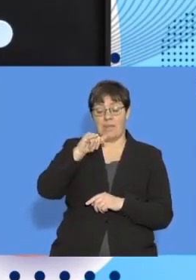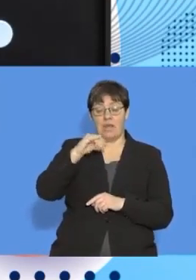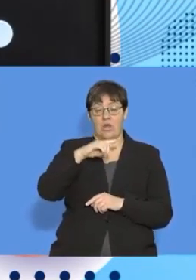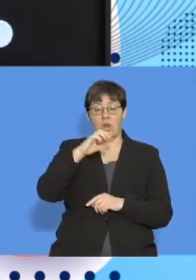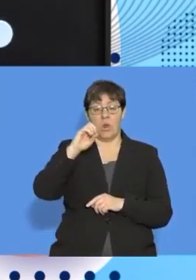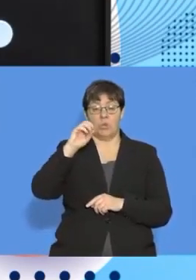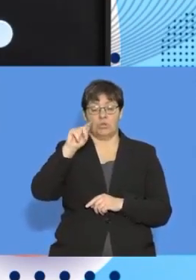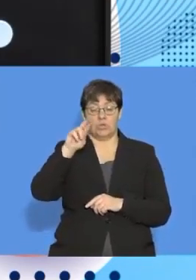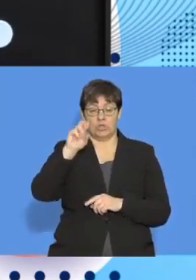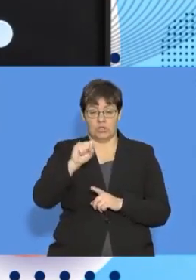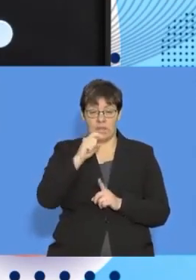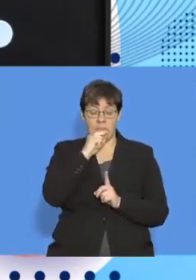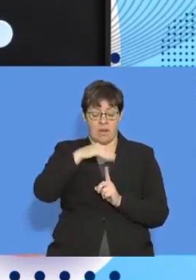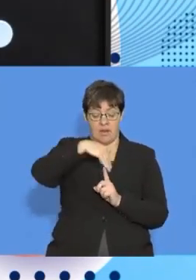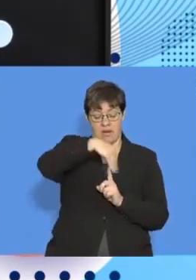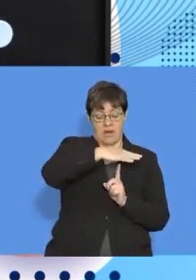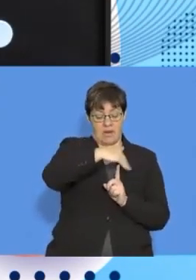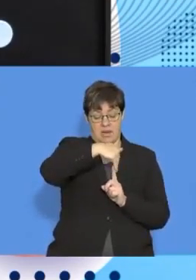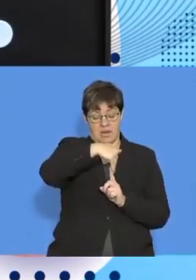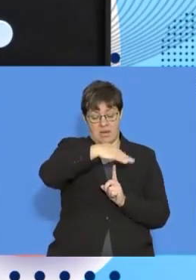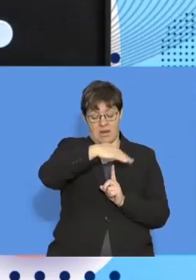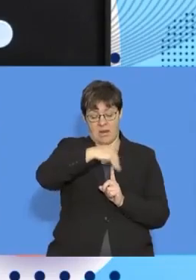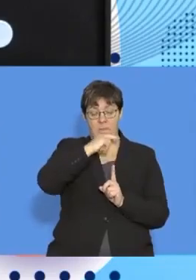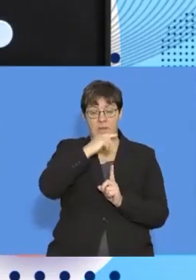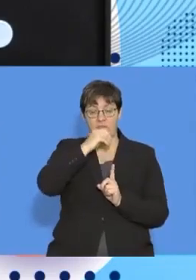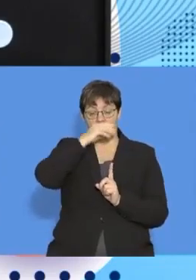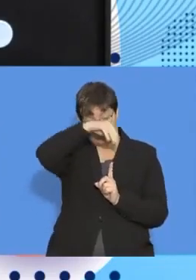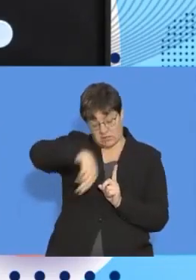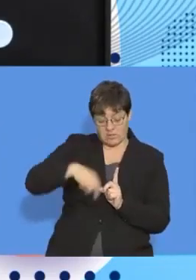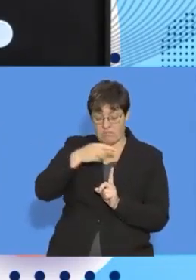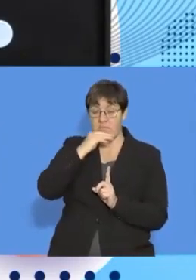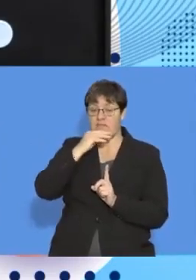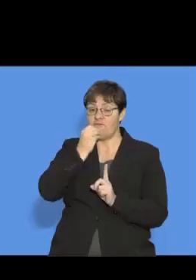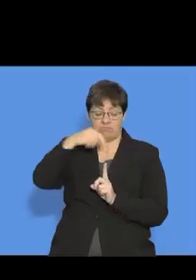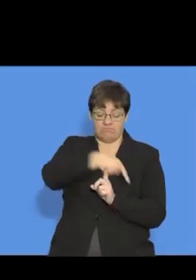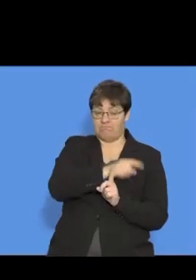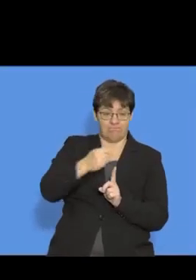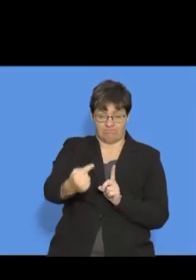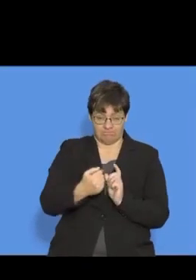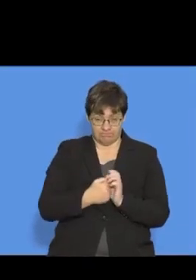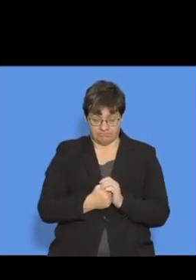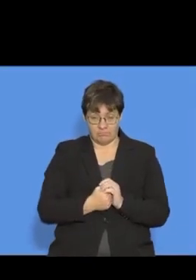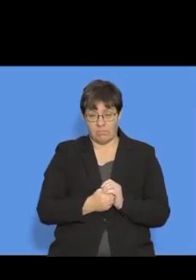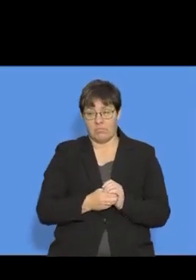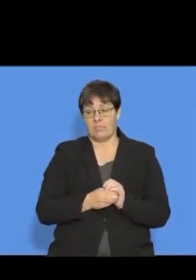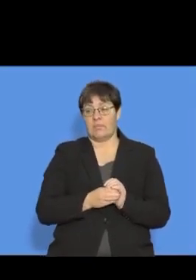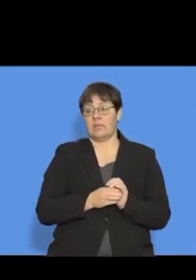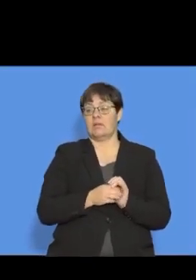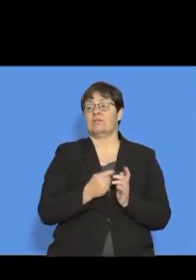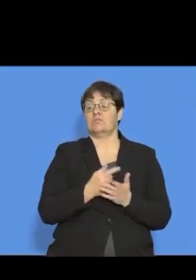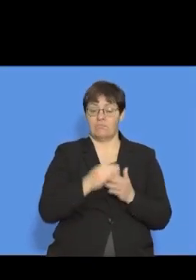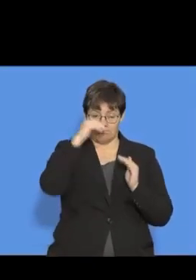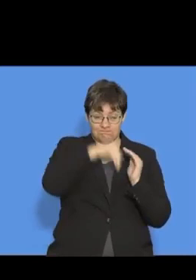is a little flap that prevents food from moving into the trachea. Okay. From there the food moves